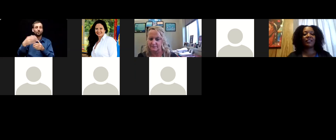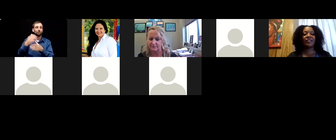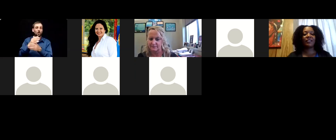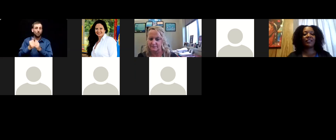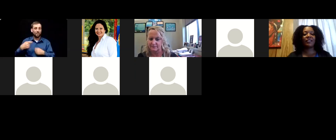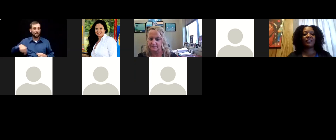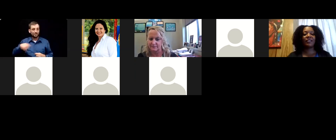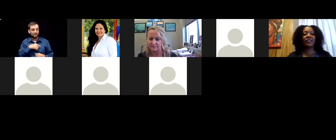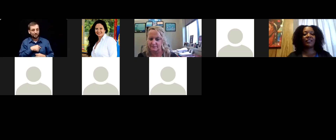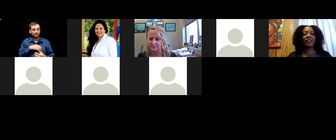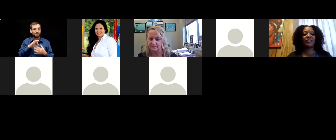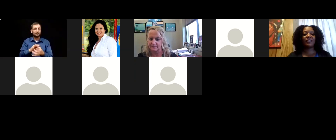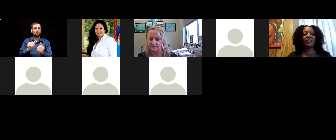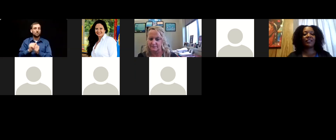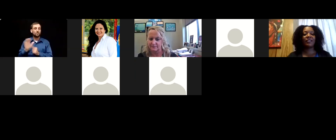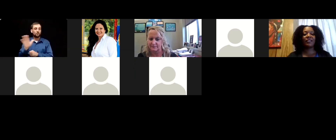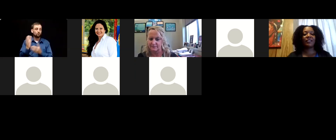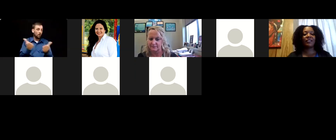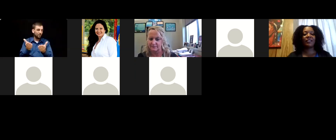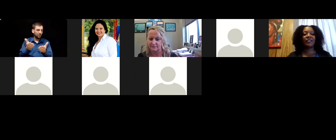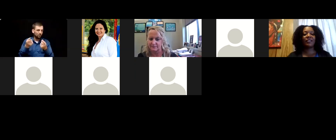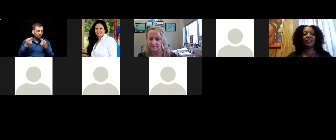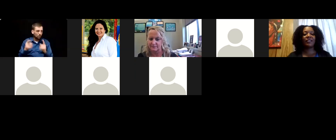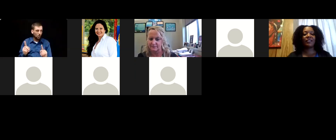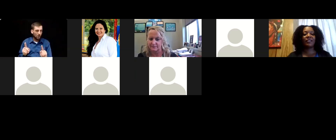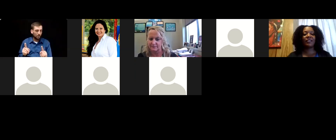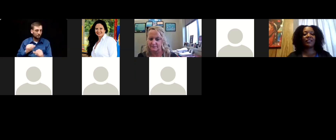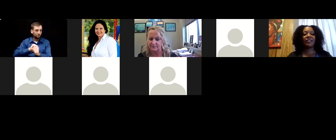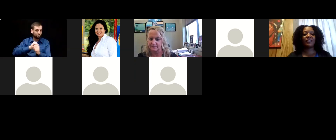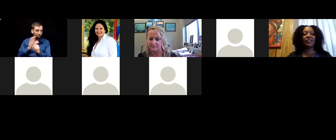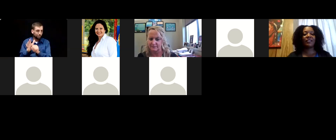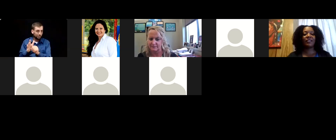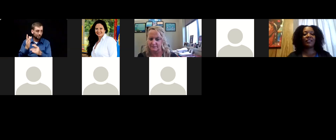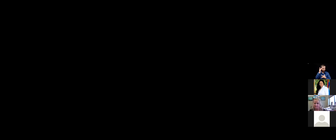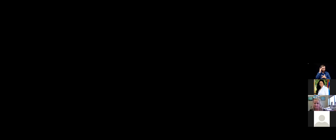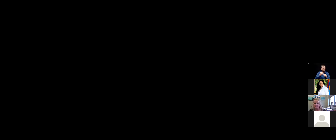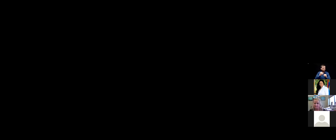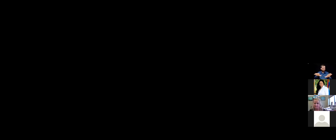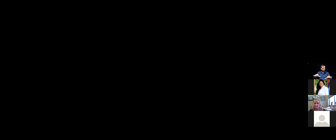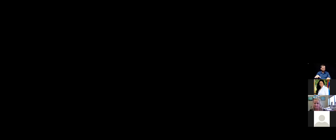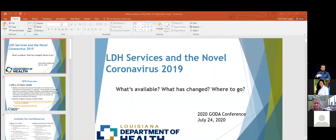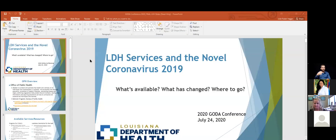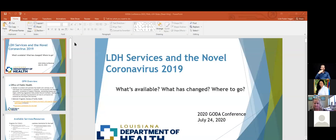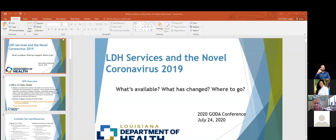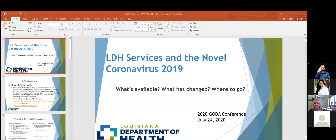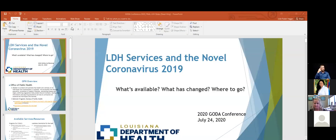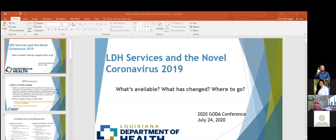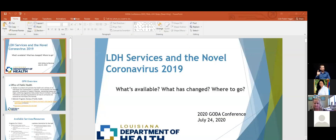about services during the pandemic, and just for being a great resource and always open to